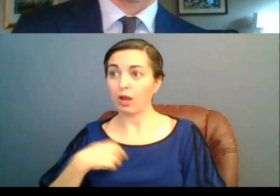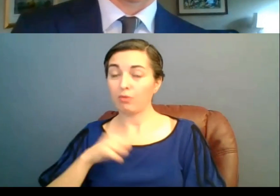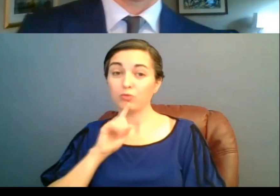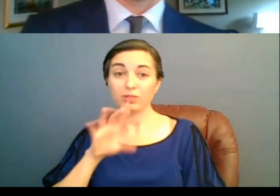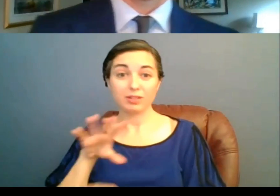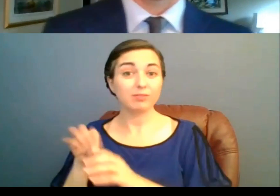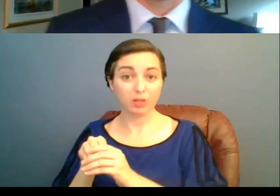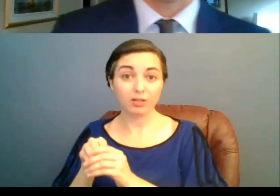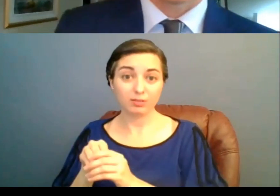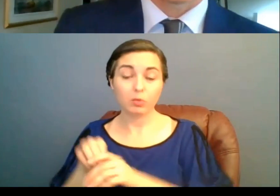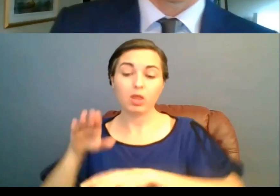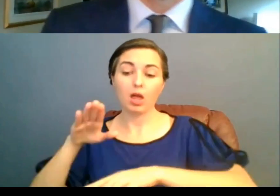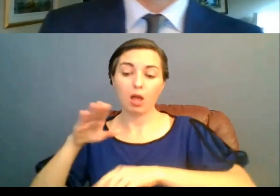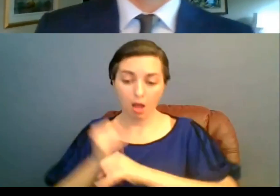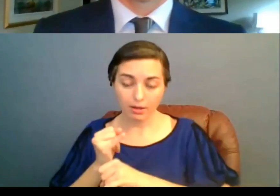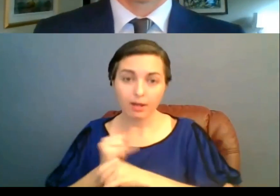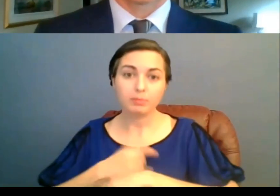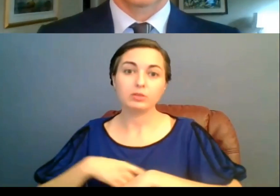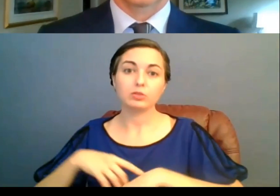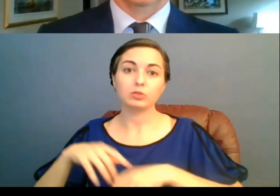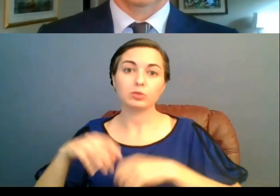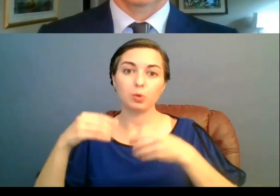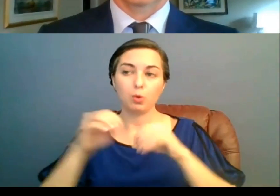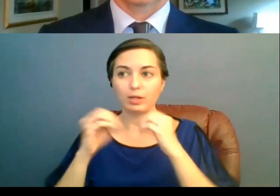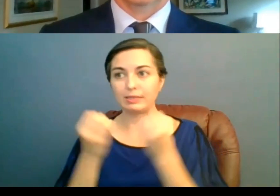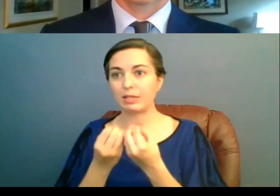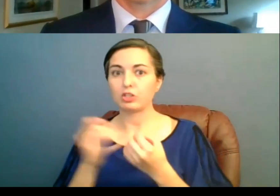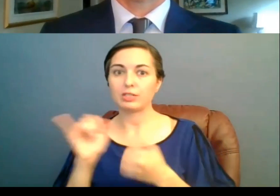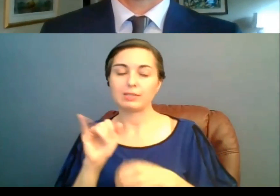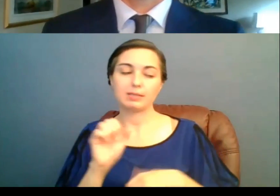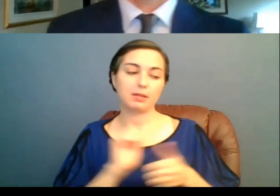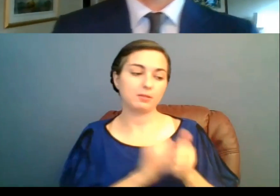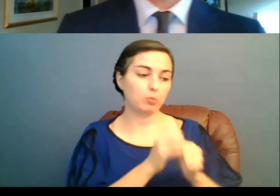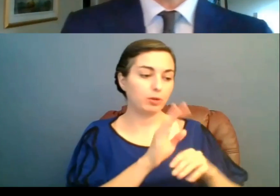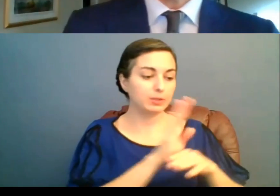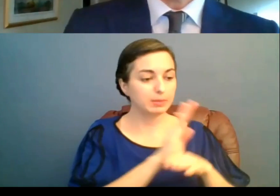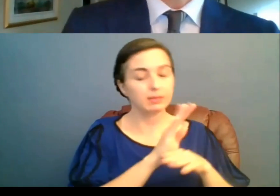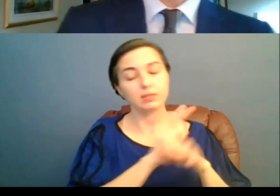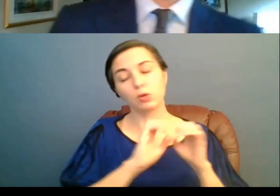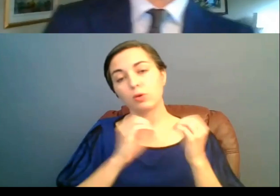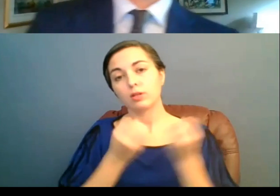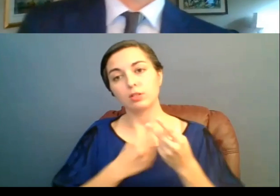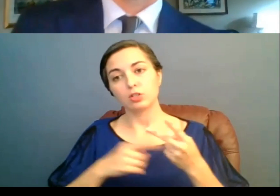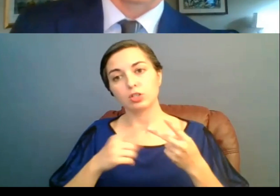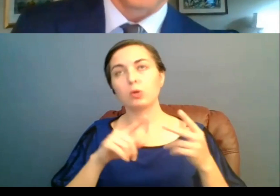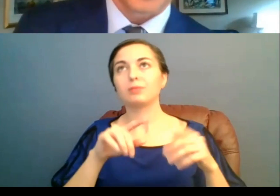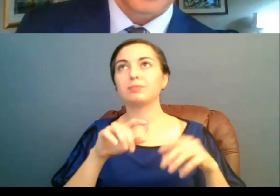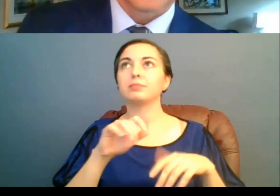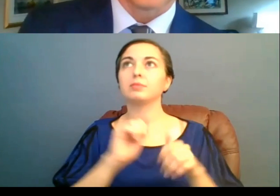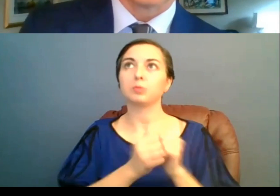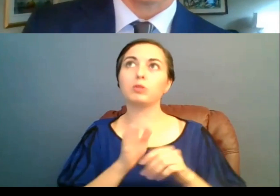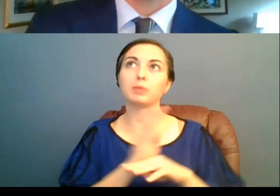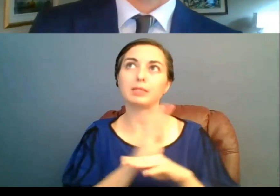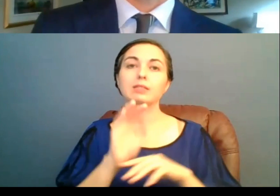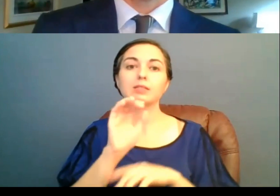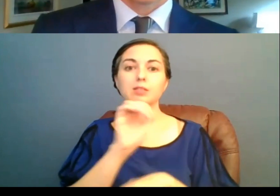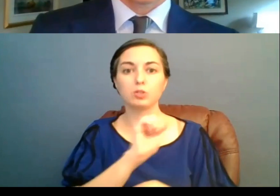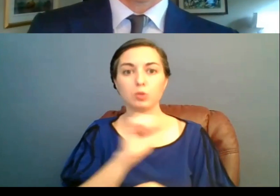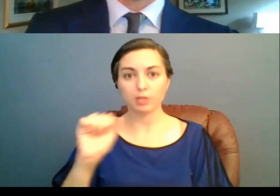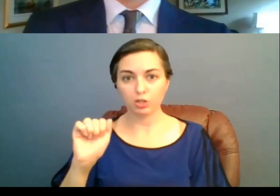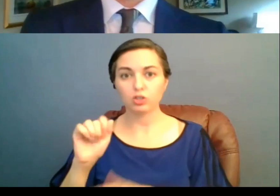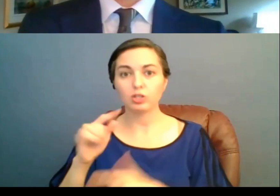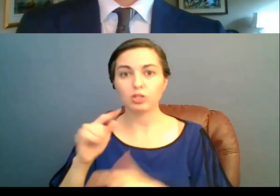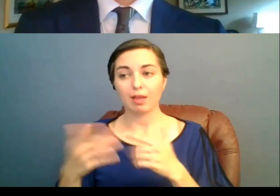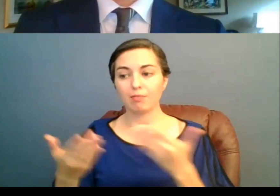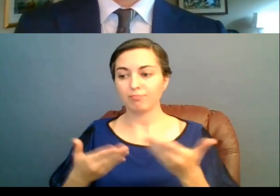involved with on-campus organizations like the Sports Business Organization or Sports Business Association, and then had some